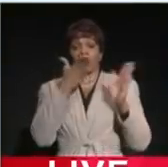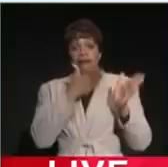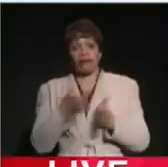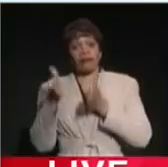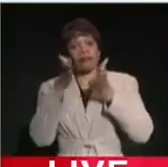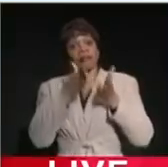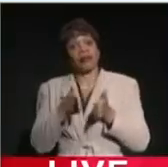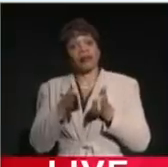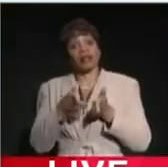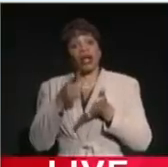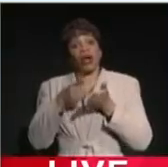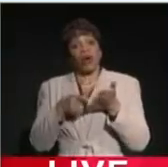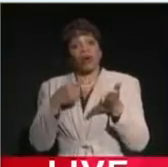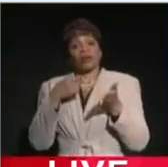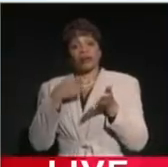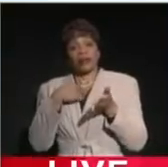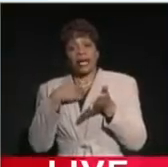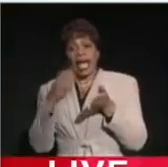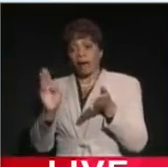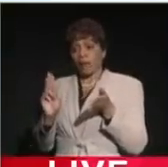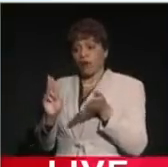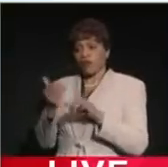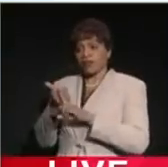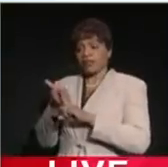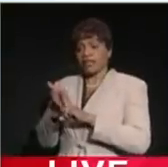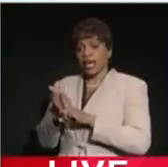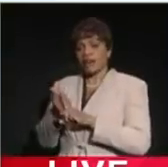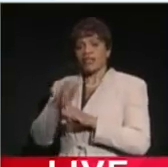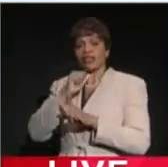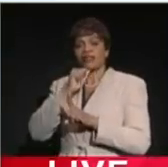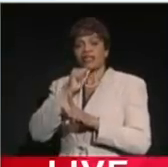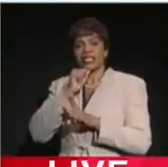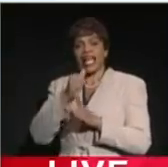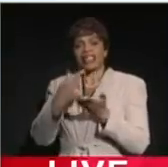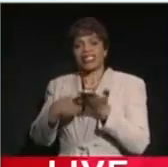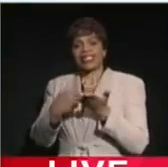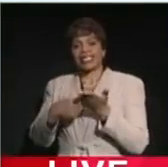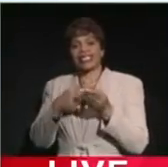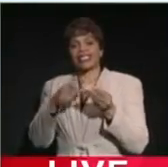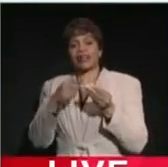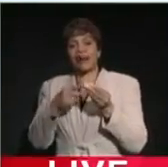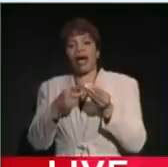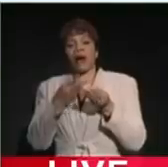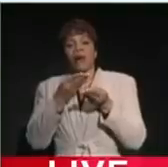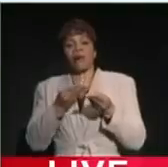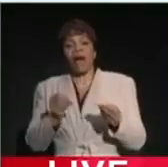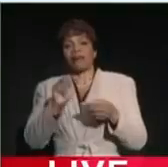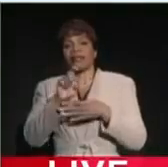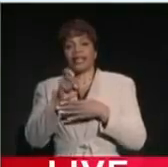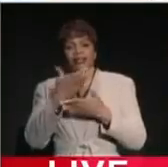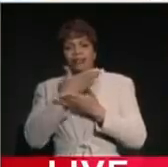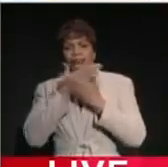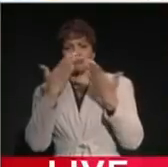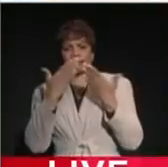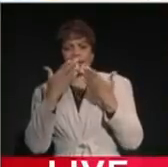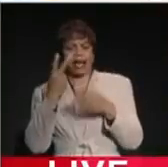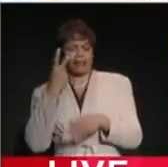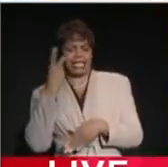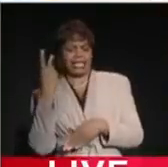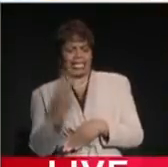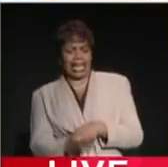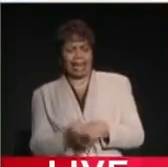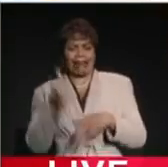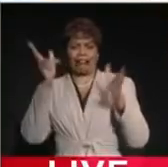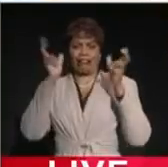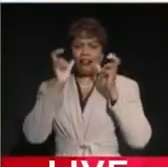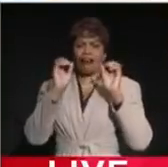mean, what I hear from Phil Murphy's team is that he is not going to address property taxes at all. I haven't seen or heard Phil Murphy